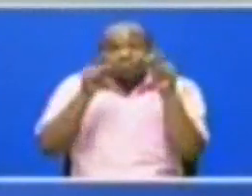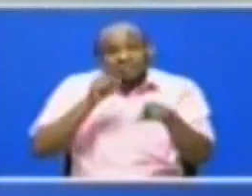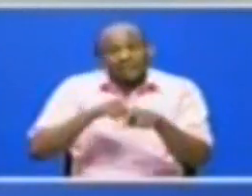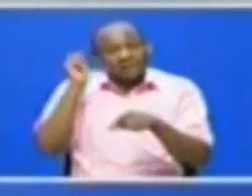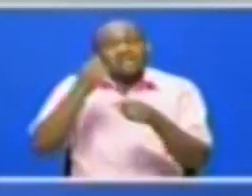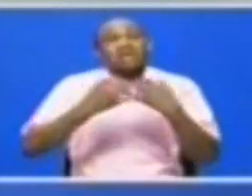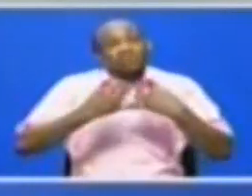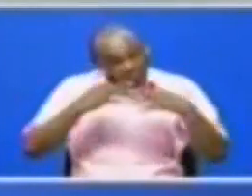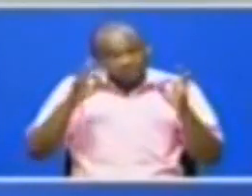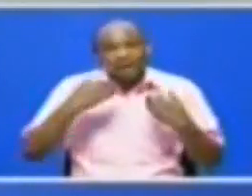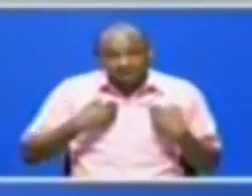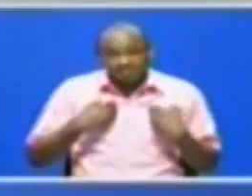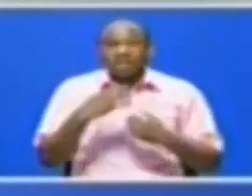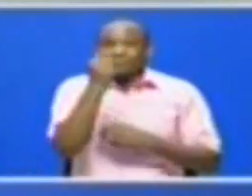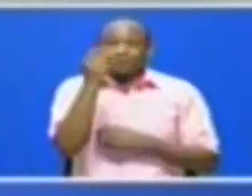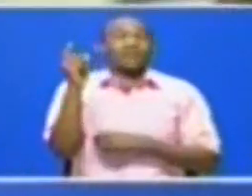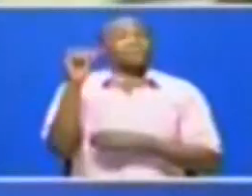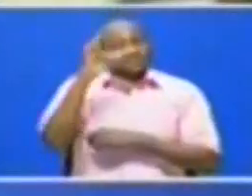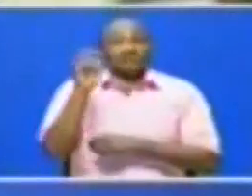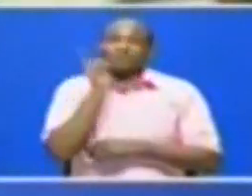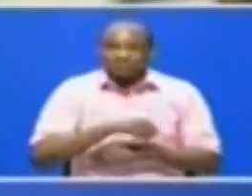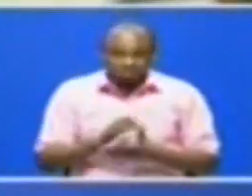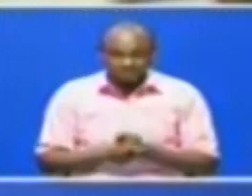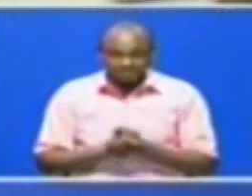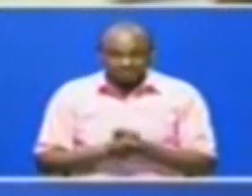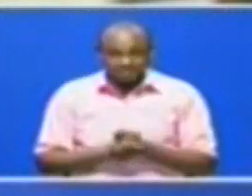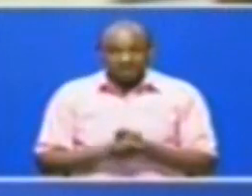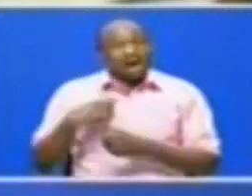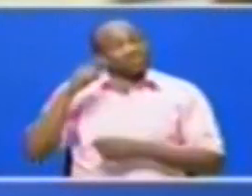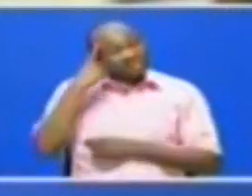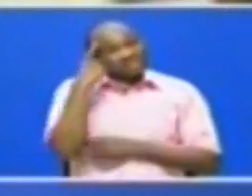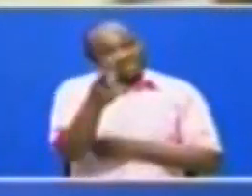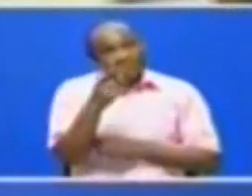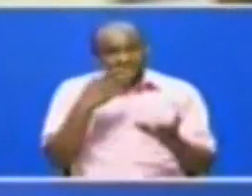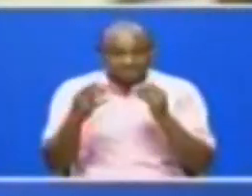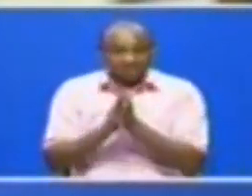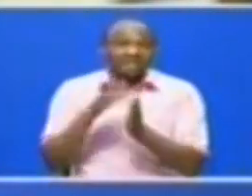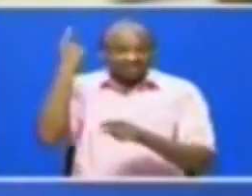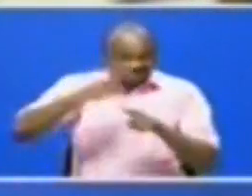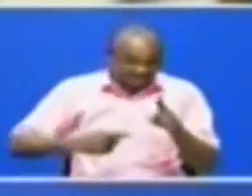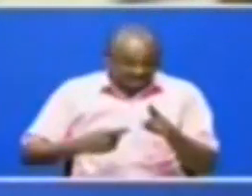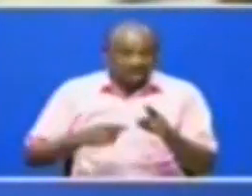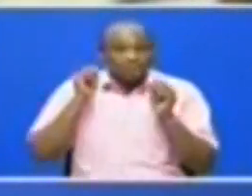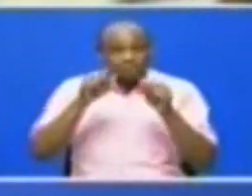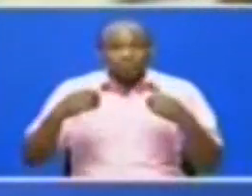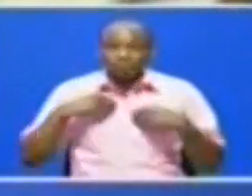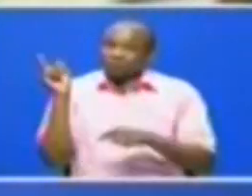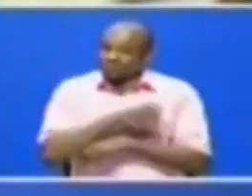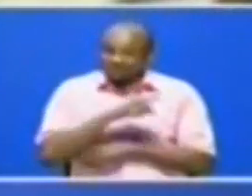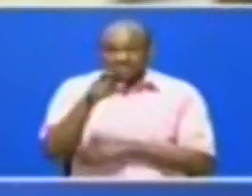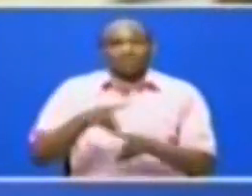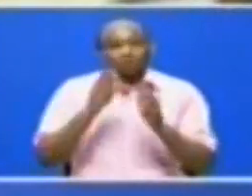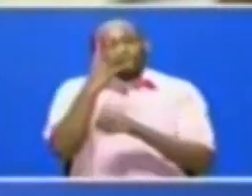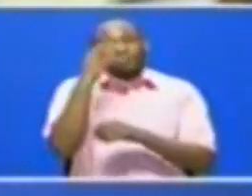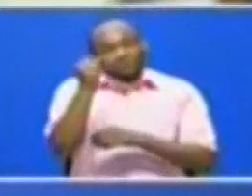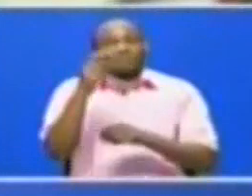independence, is now 50% complete. And we are looking probably sometime towards the third quarter next year, we should be able to complete and deliver